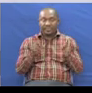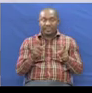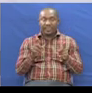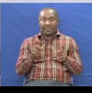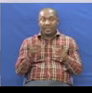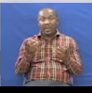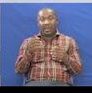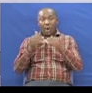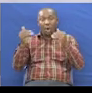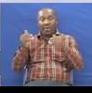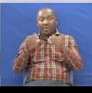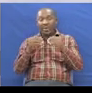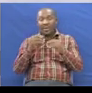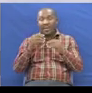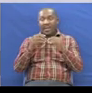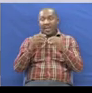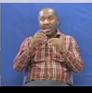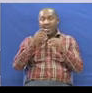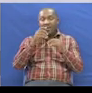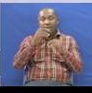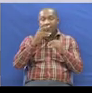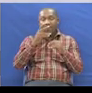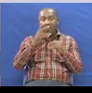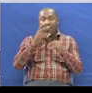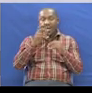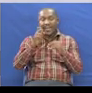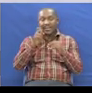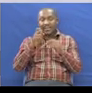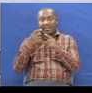between 4x and 6? It is 2. That is